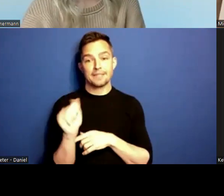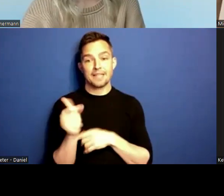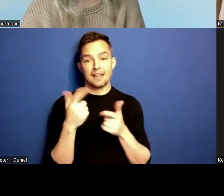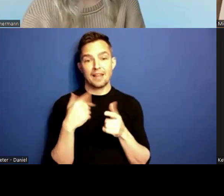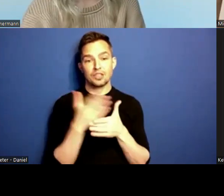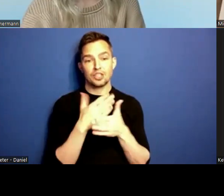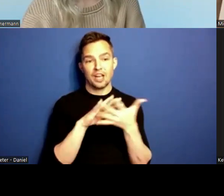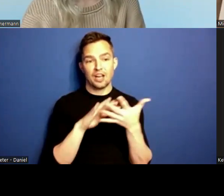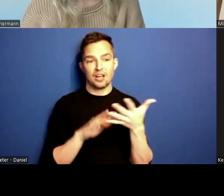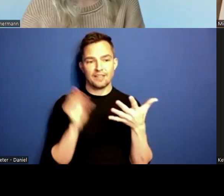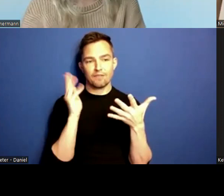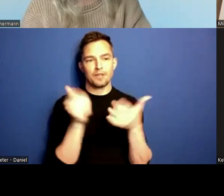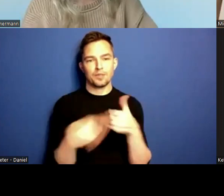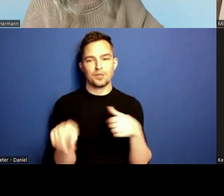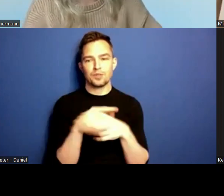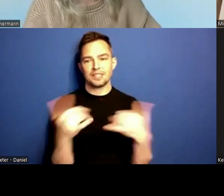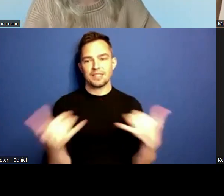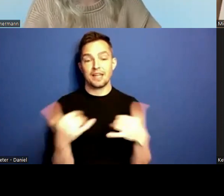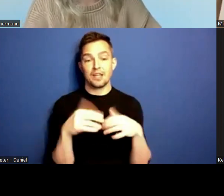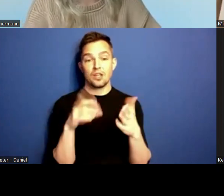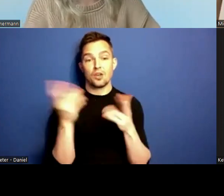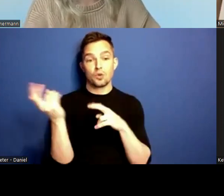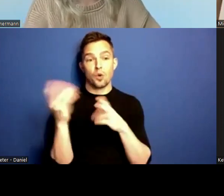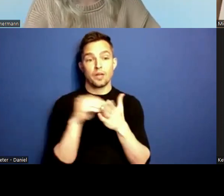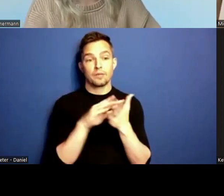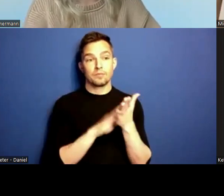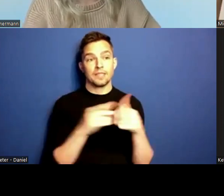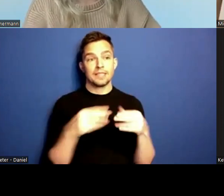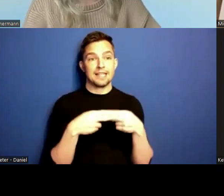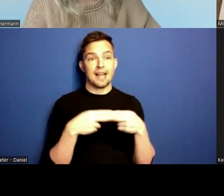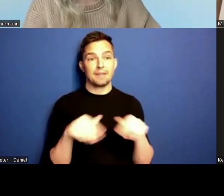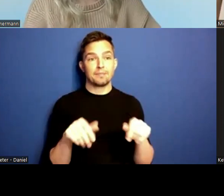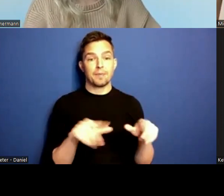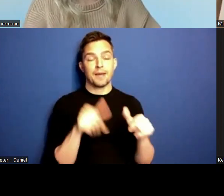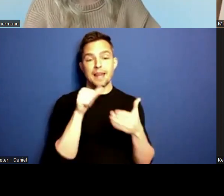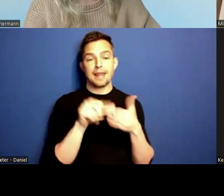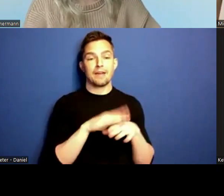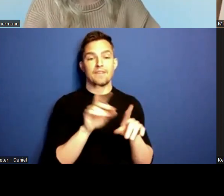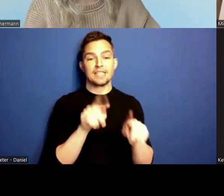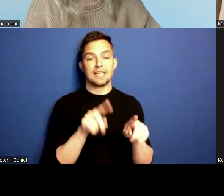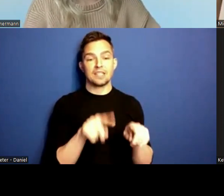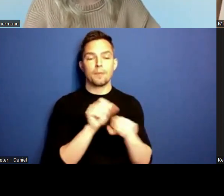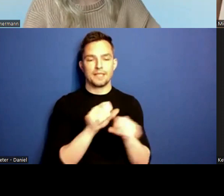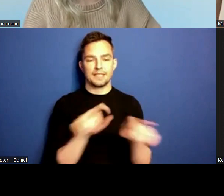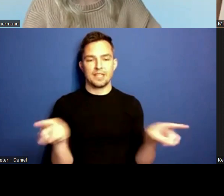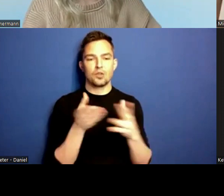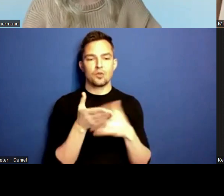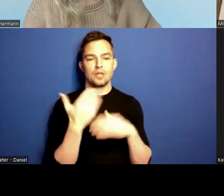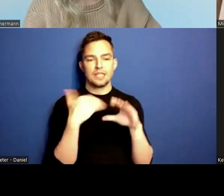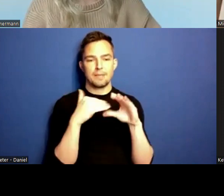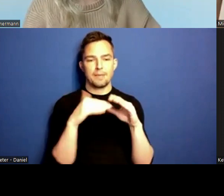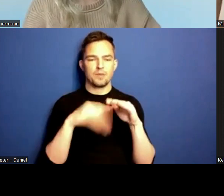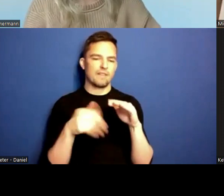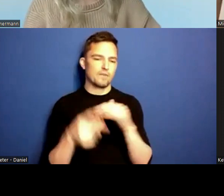this information with you today. The recording link, the slides, and a letter of attendance will be sent to you via email within a